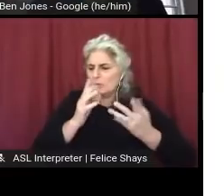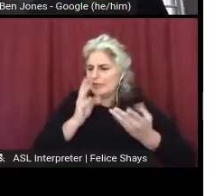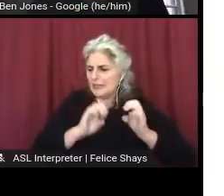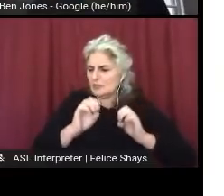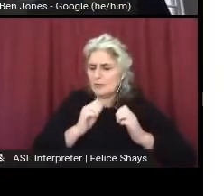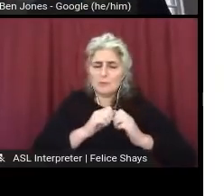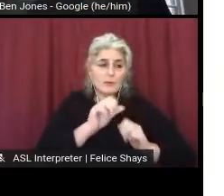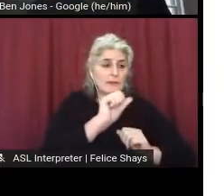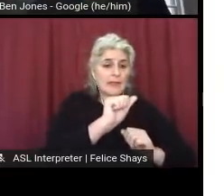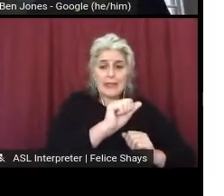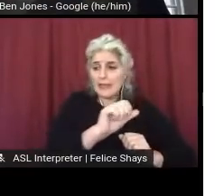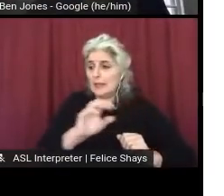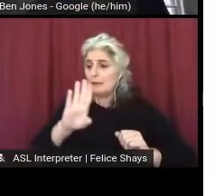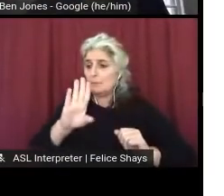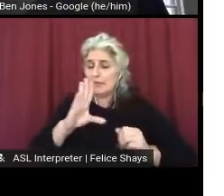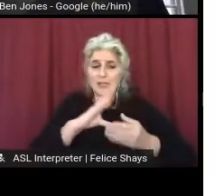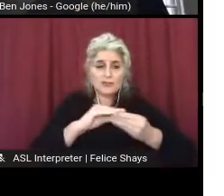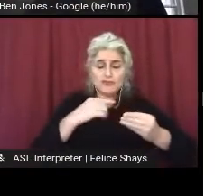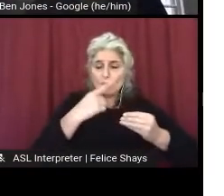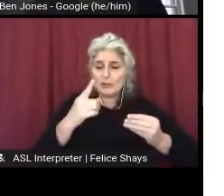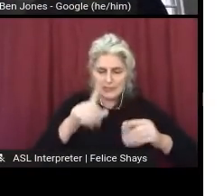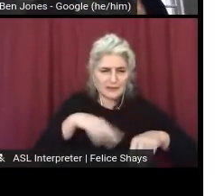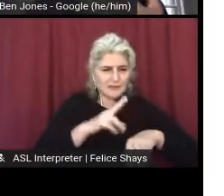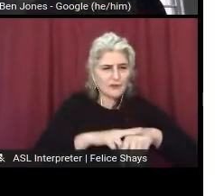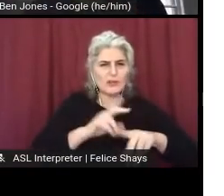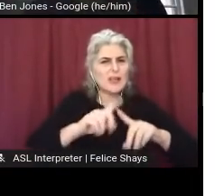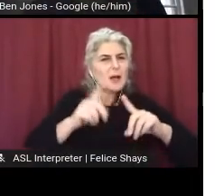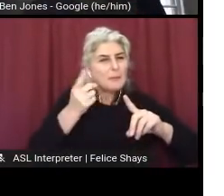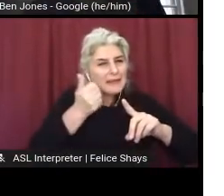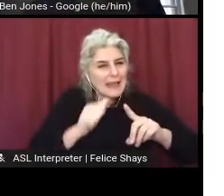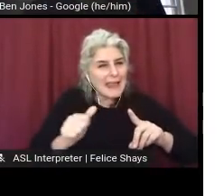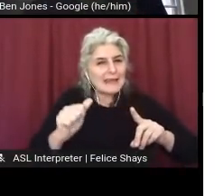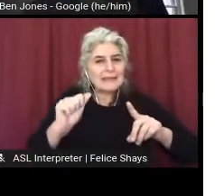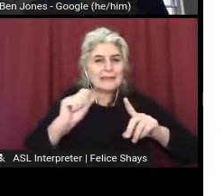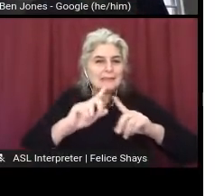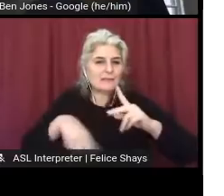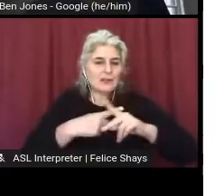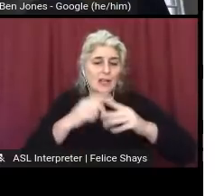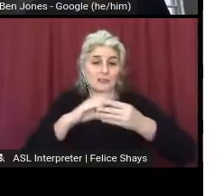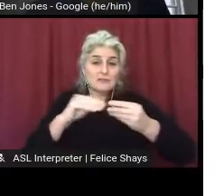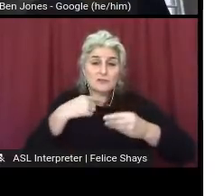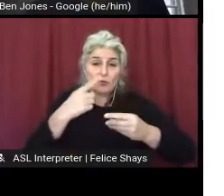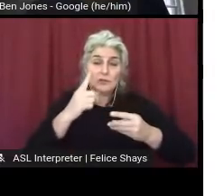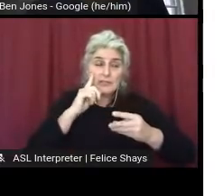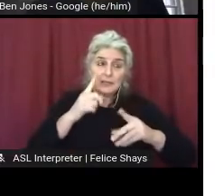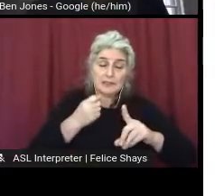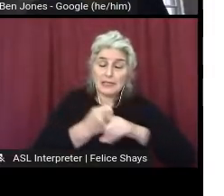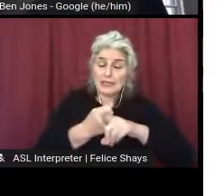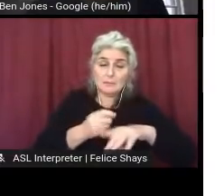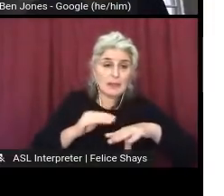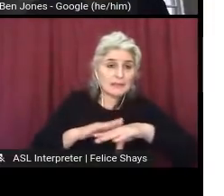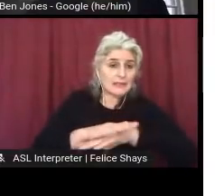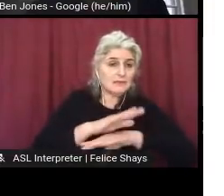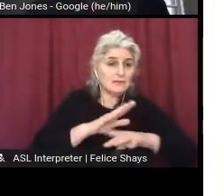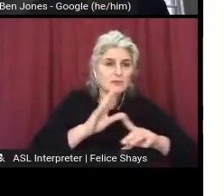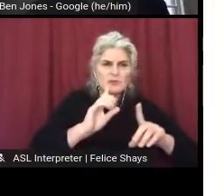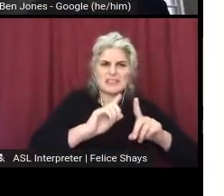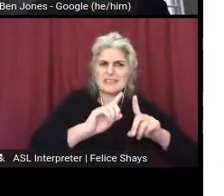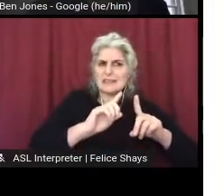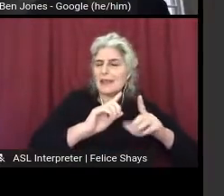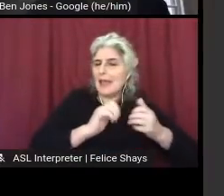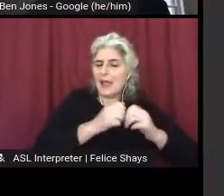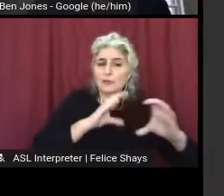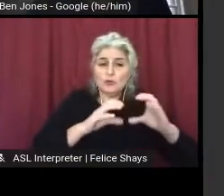kind of content that's available to your organizations can be very rich and very successful in ways that may be unexpected.